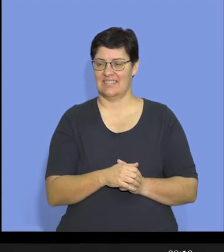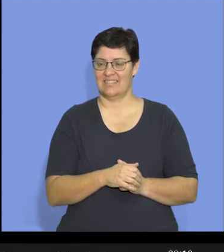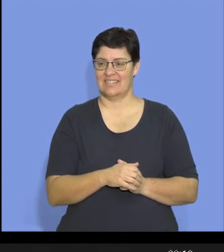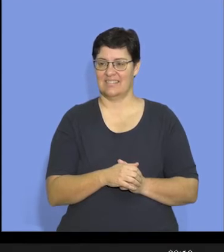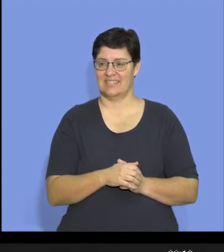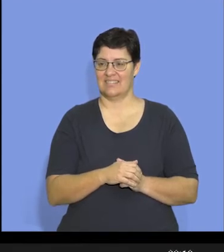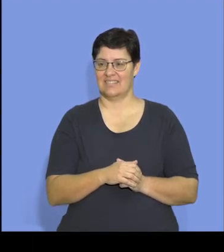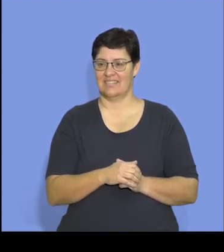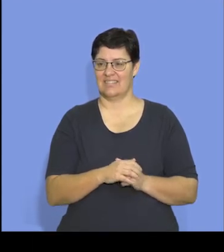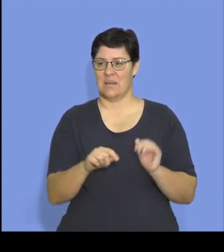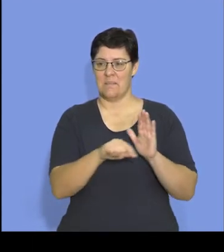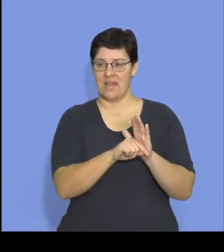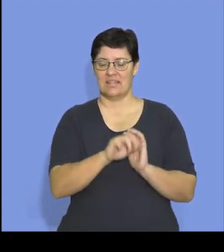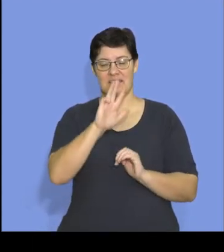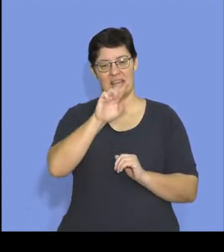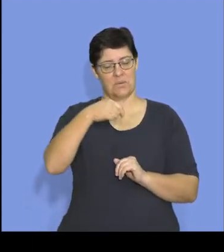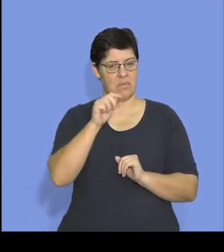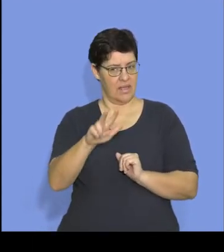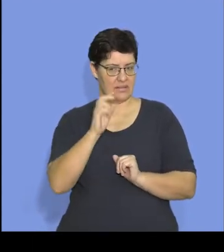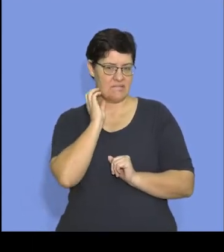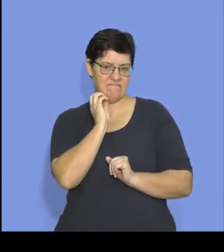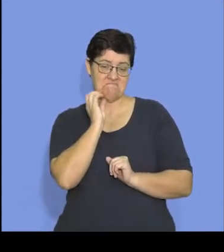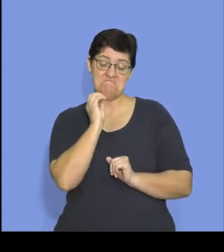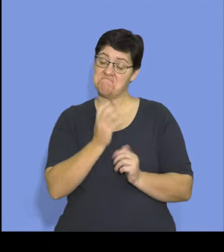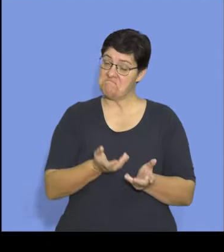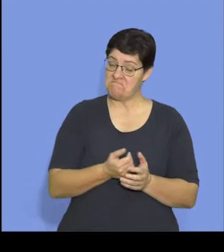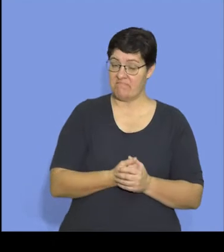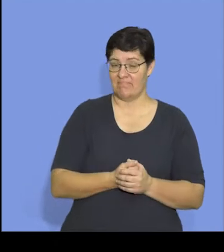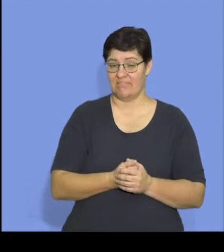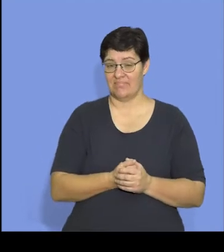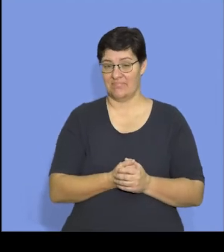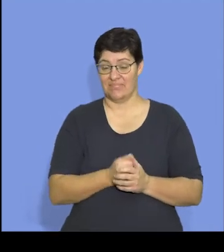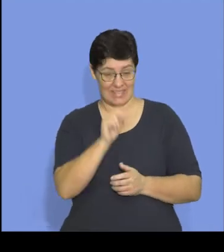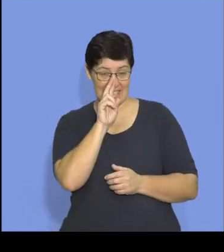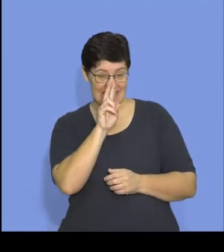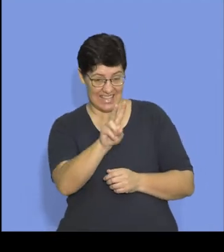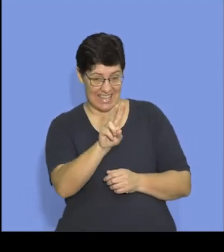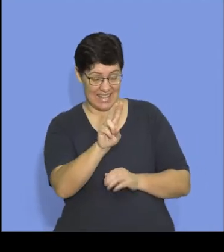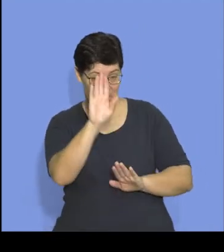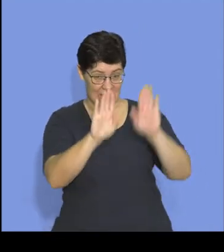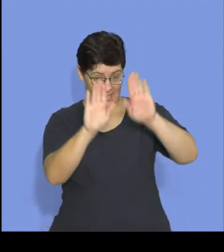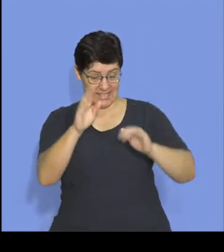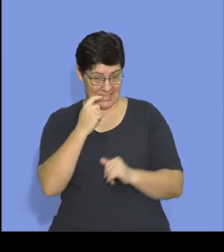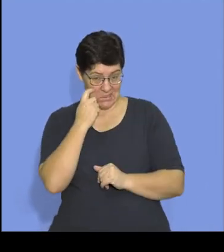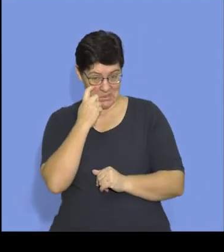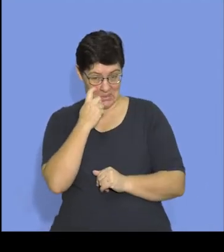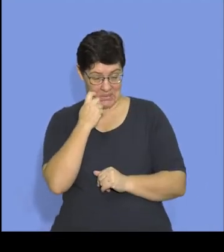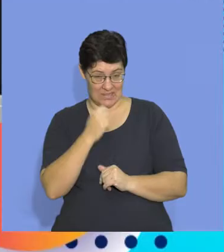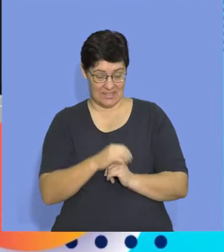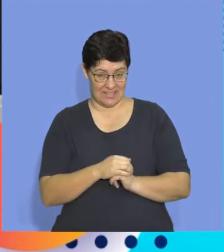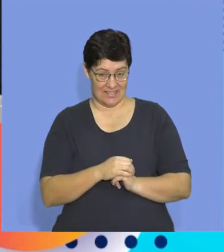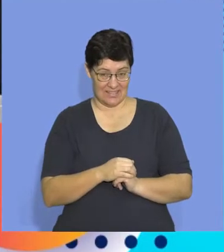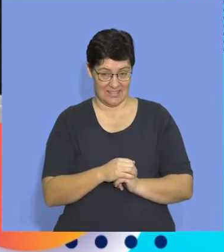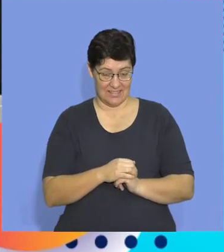Ooh, minus 9,8. Are you starting to see what's happening